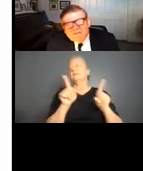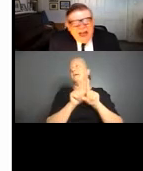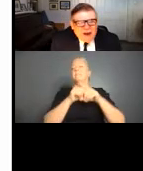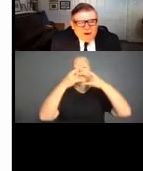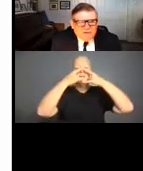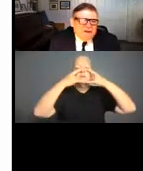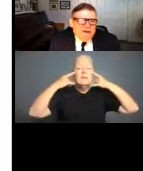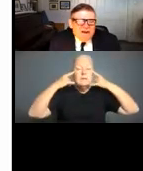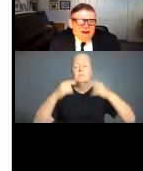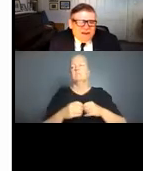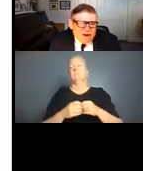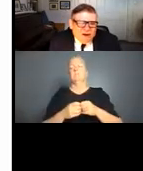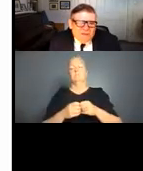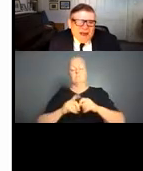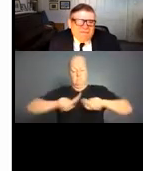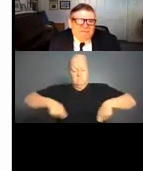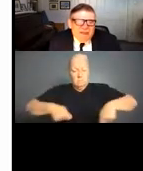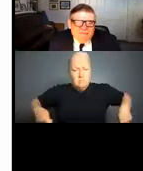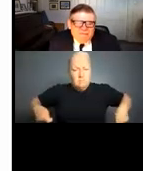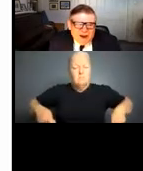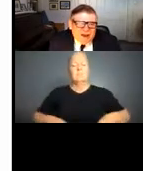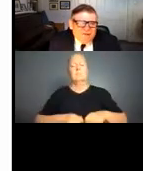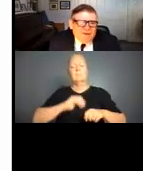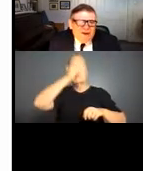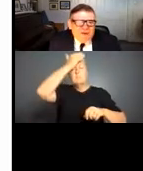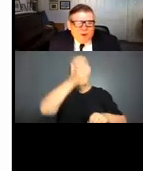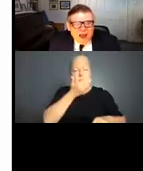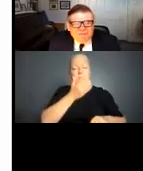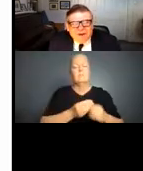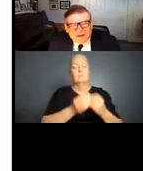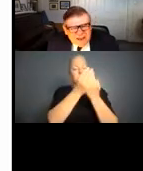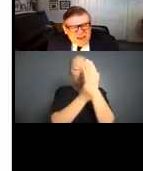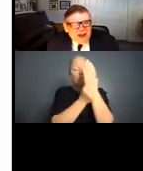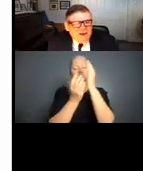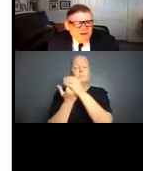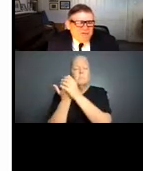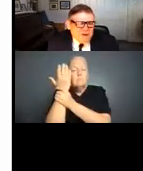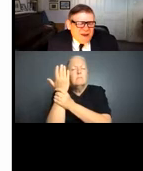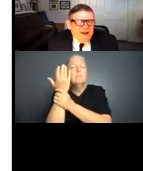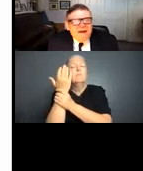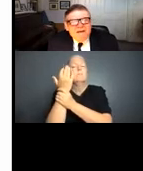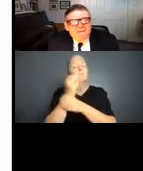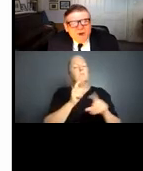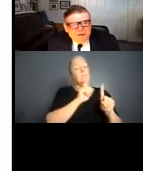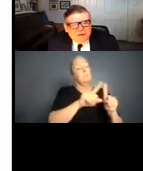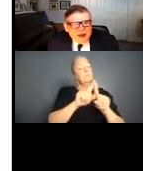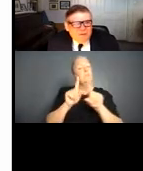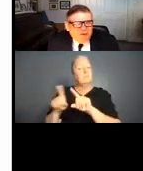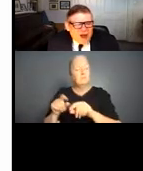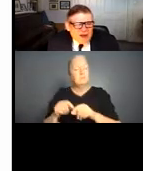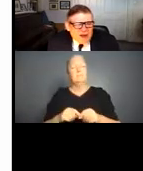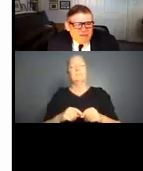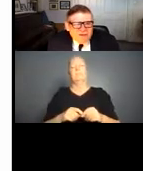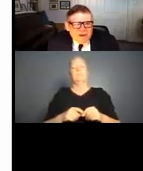gloves, gowns, and so on became certainly in the first wave, but continued to be not available